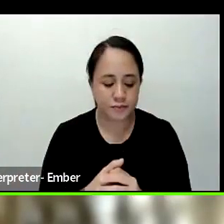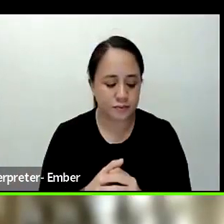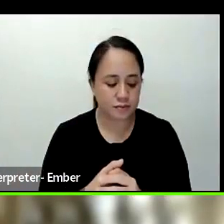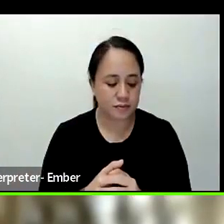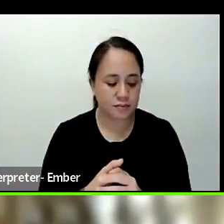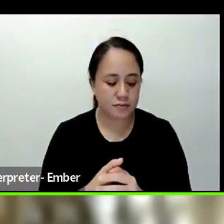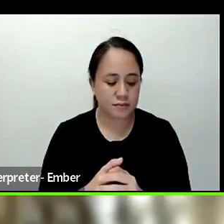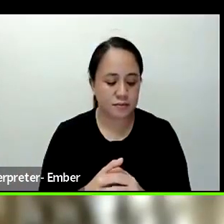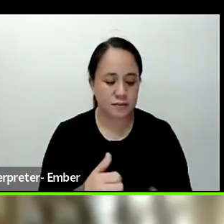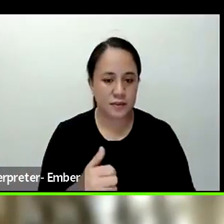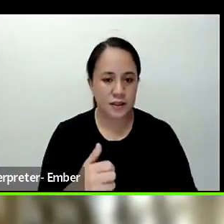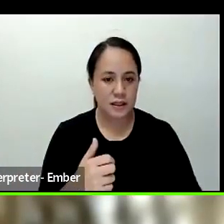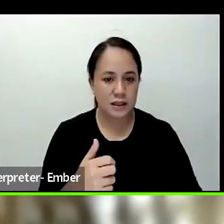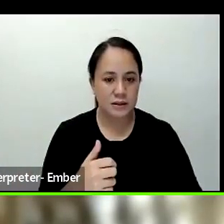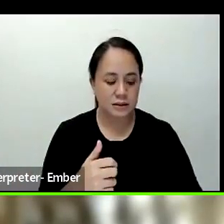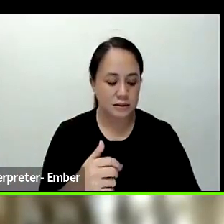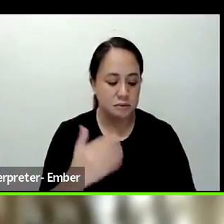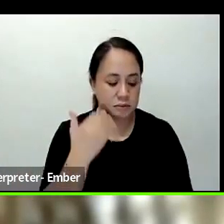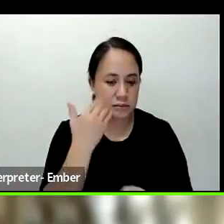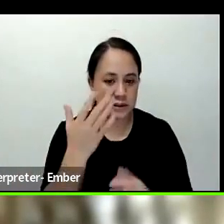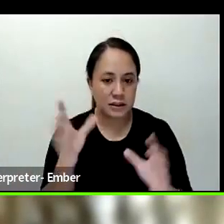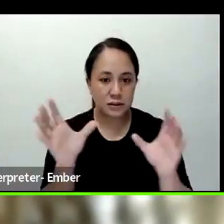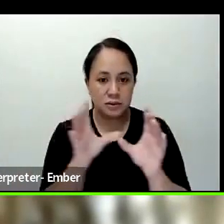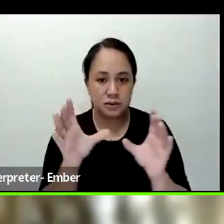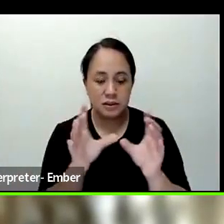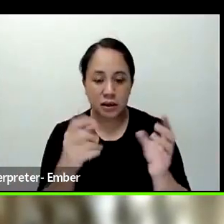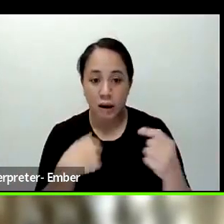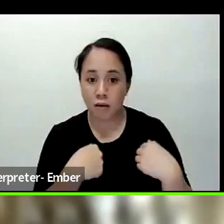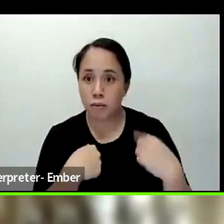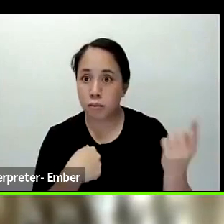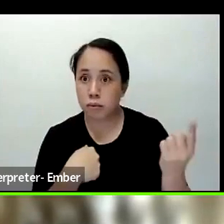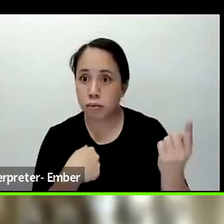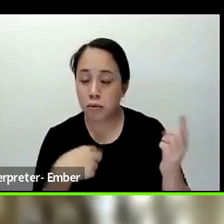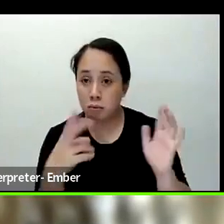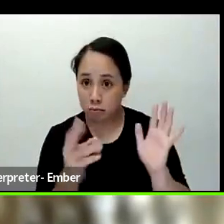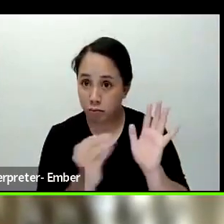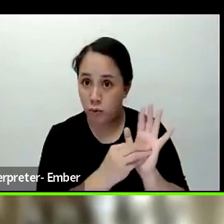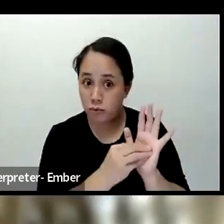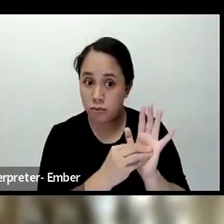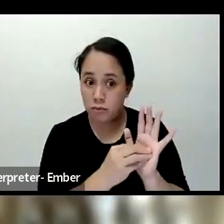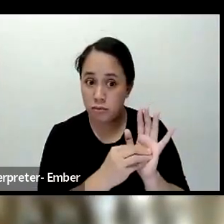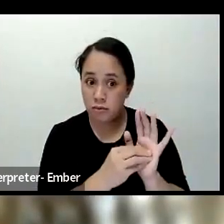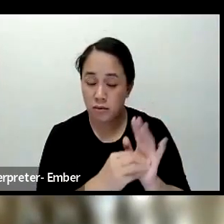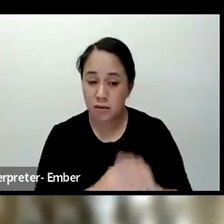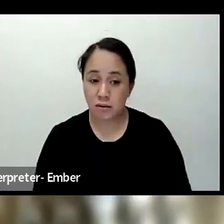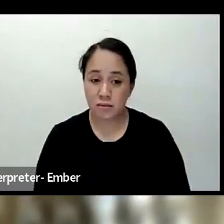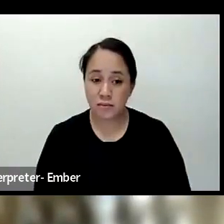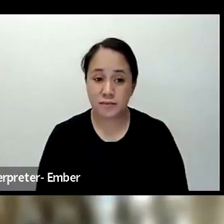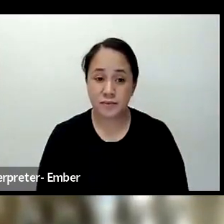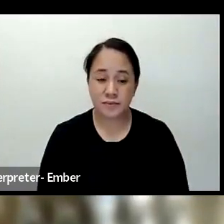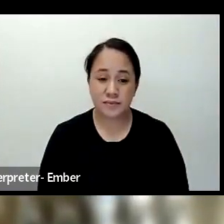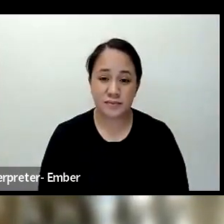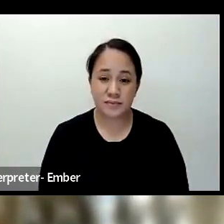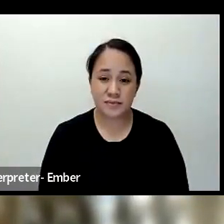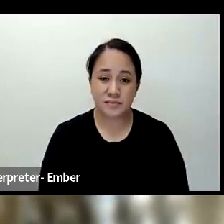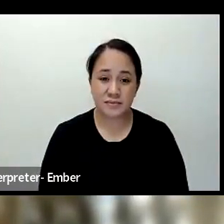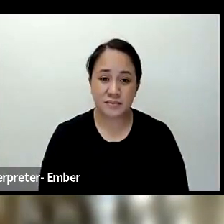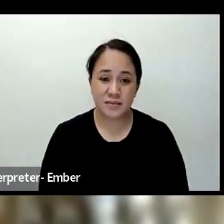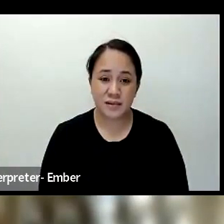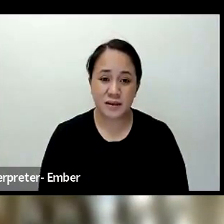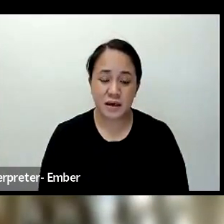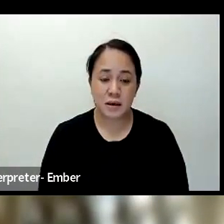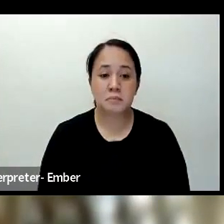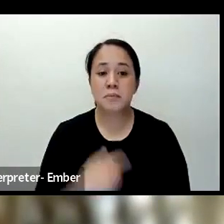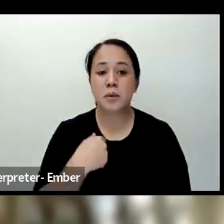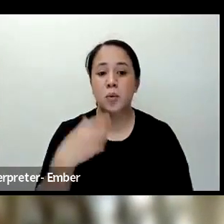Sa death certificate, din naman tinatanong niya, vaccinated ba itong namatay? The same way that Yeah. DOH is not also asking. Professor Elma, I'd like to